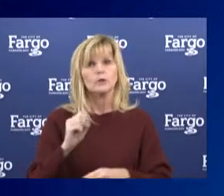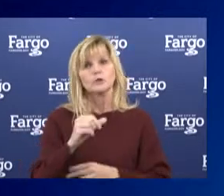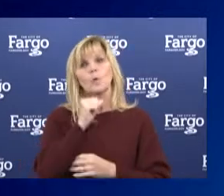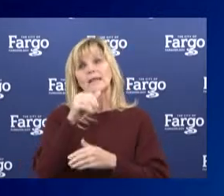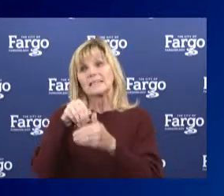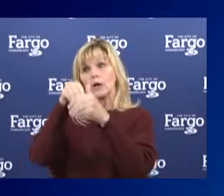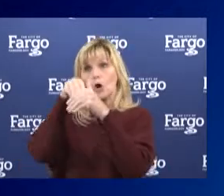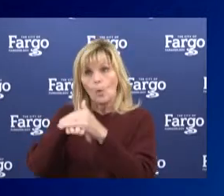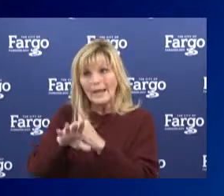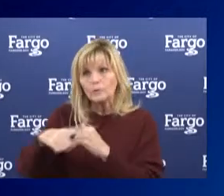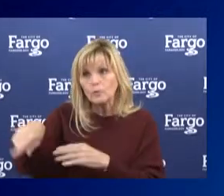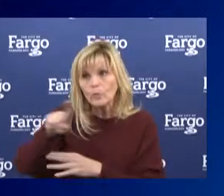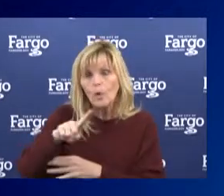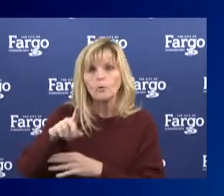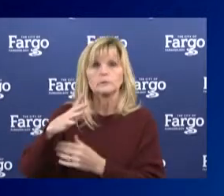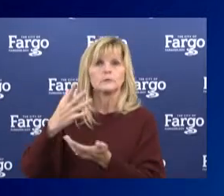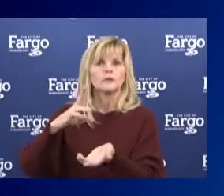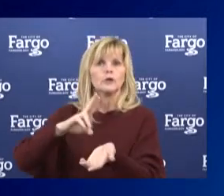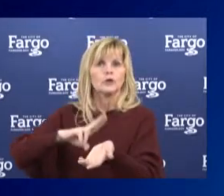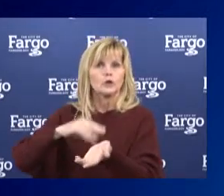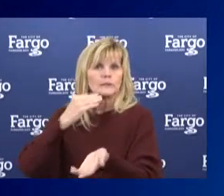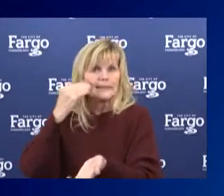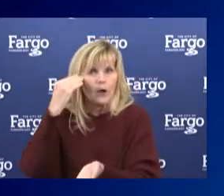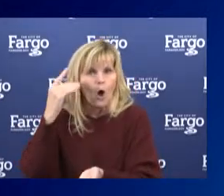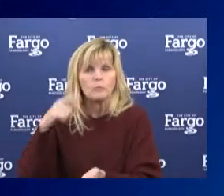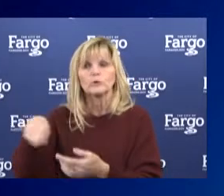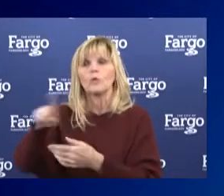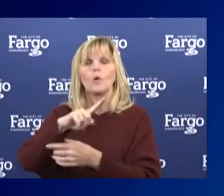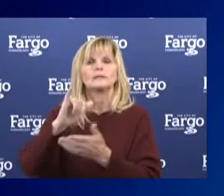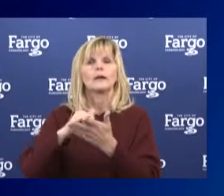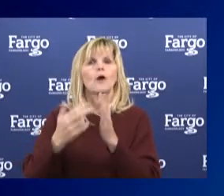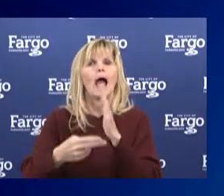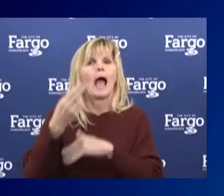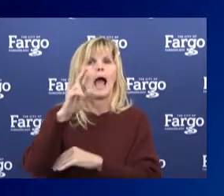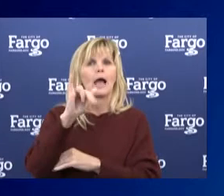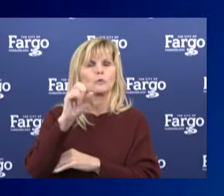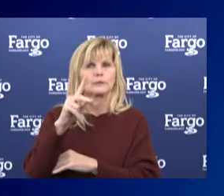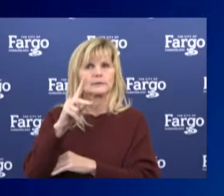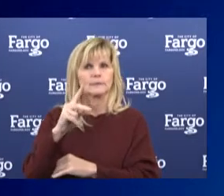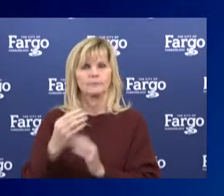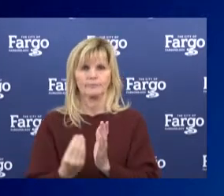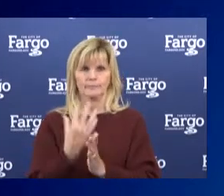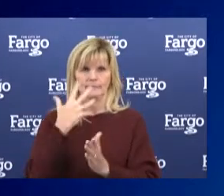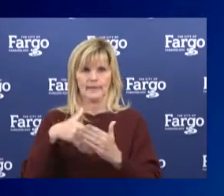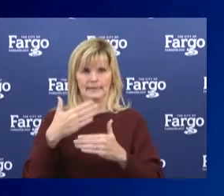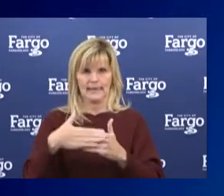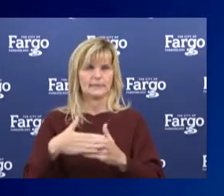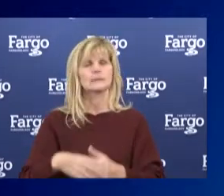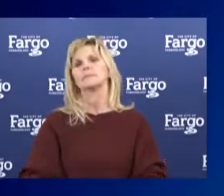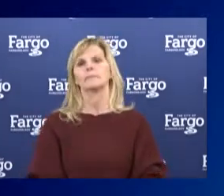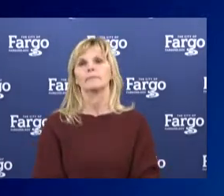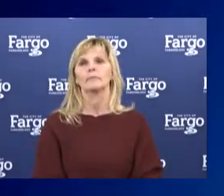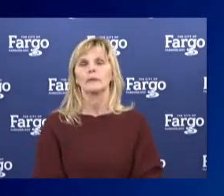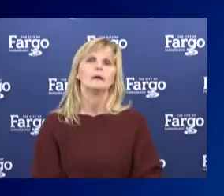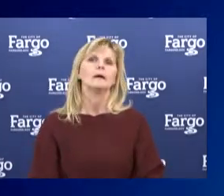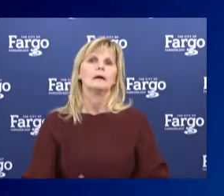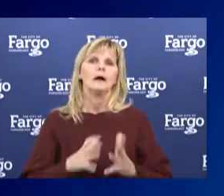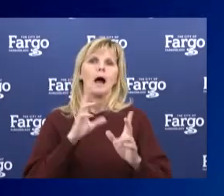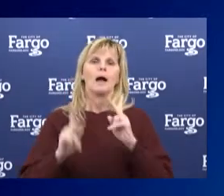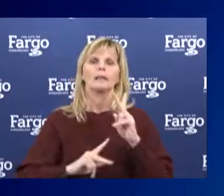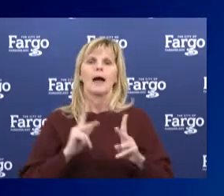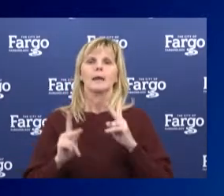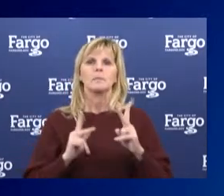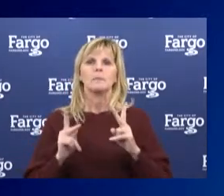into the people that are at the highest risk. Next slide, please. If you, a lot of people